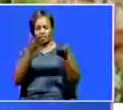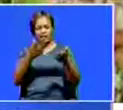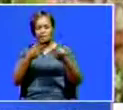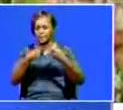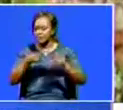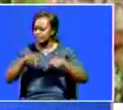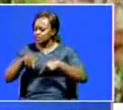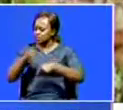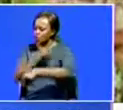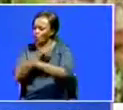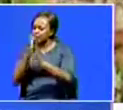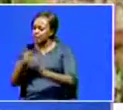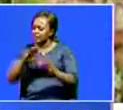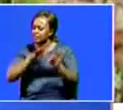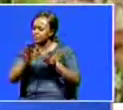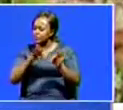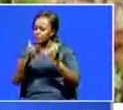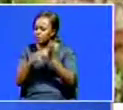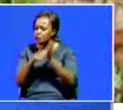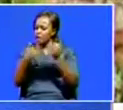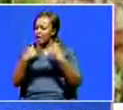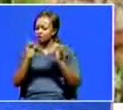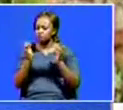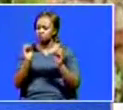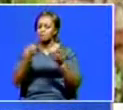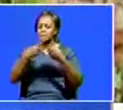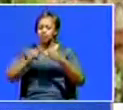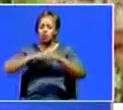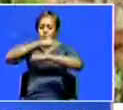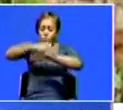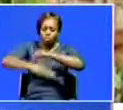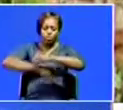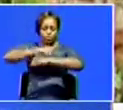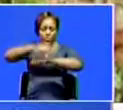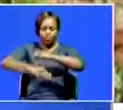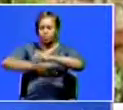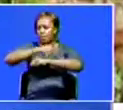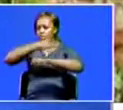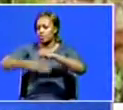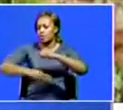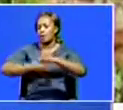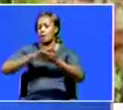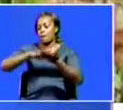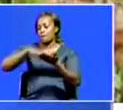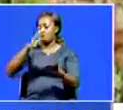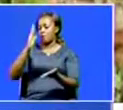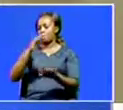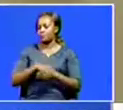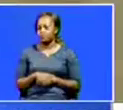there's a fracture or anything, but he added another lump of plaster on top and he told me he was reinforcing